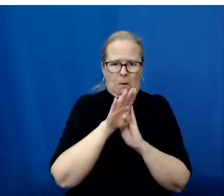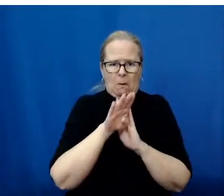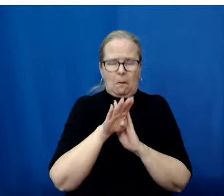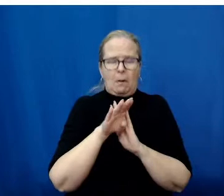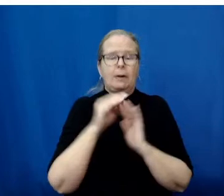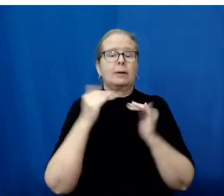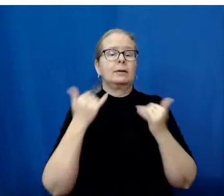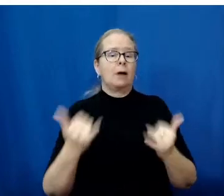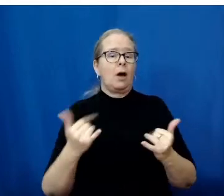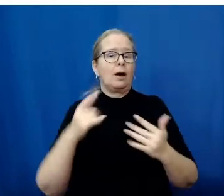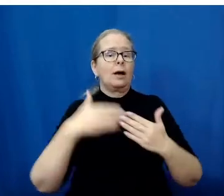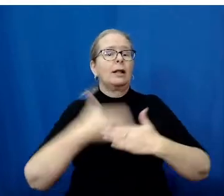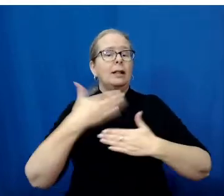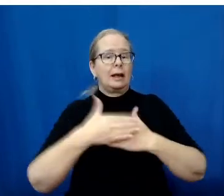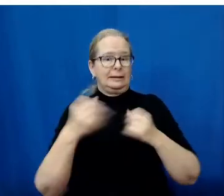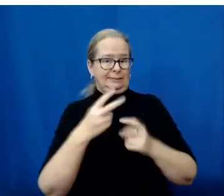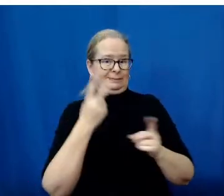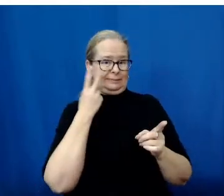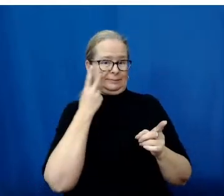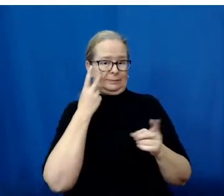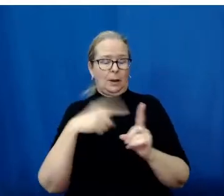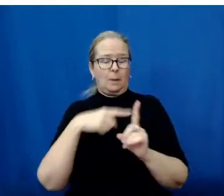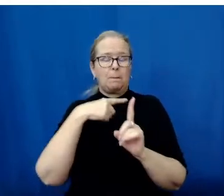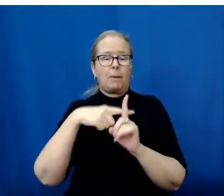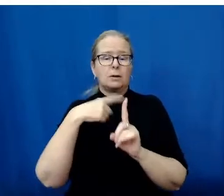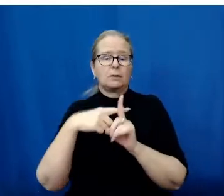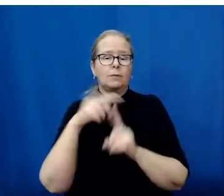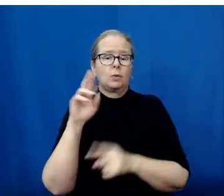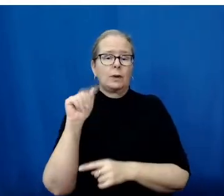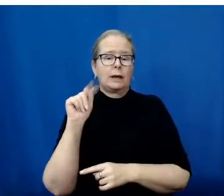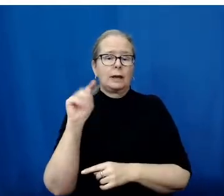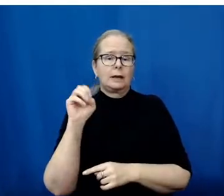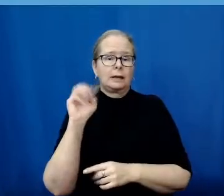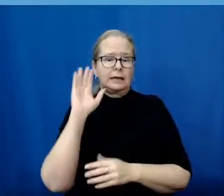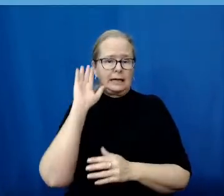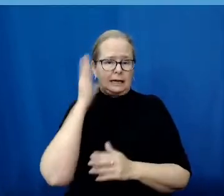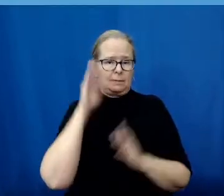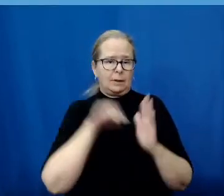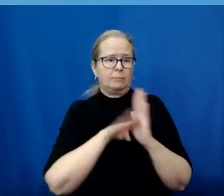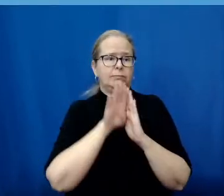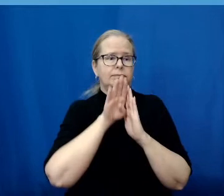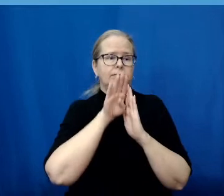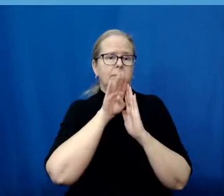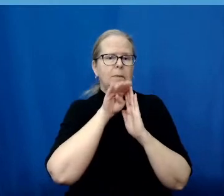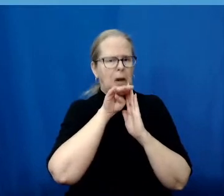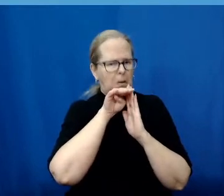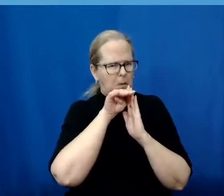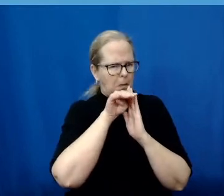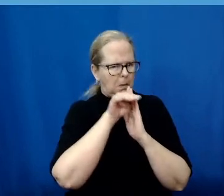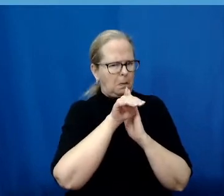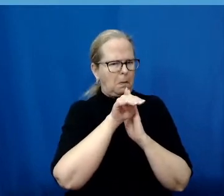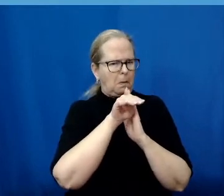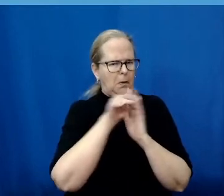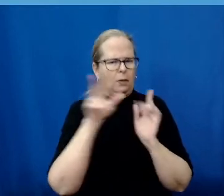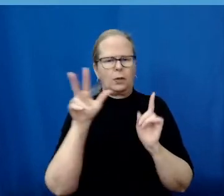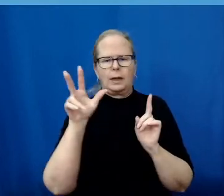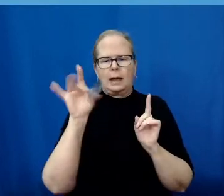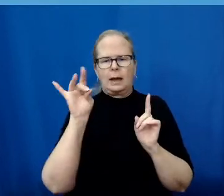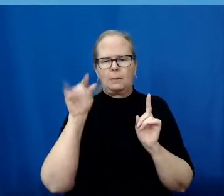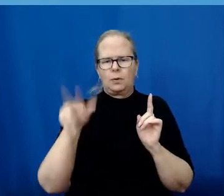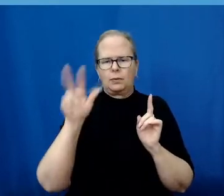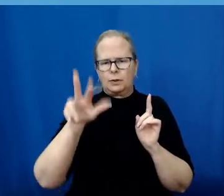had 3 days of flat numbers. So 38.33% today. That's compared to last week of